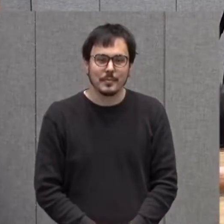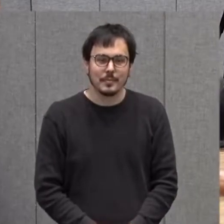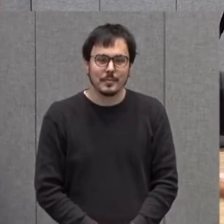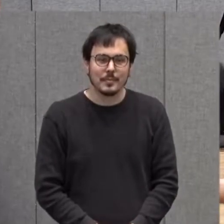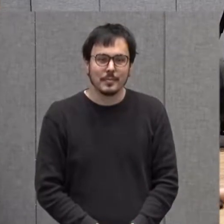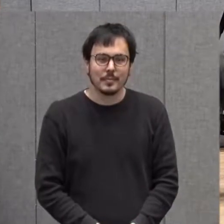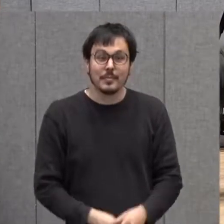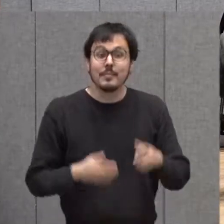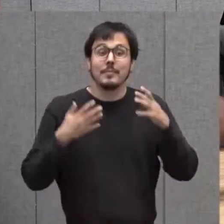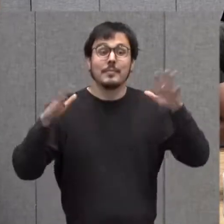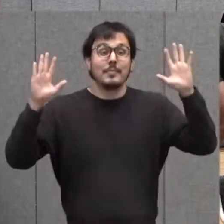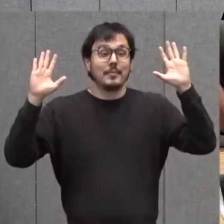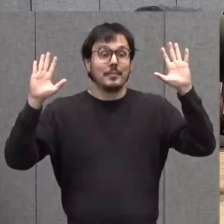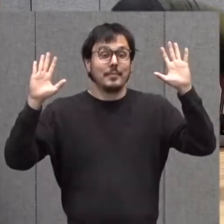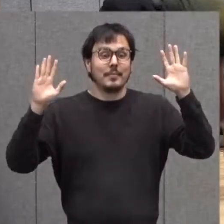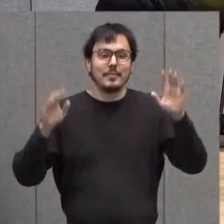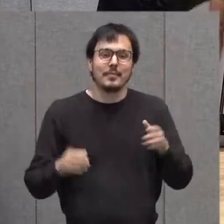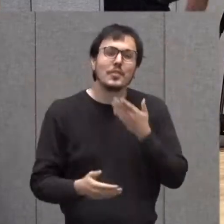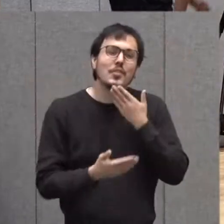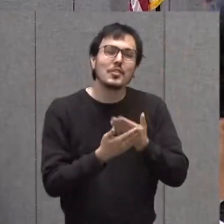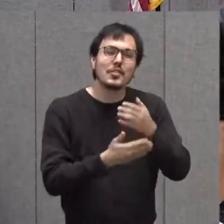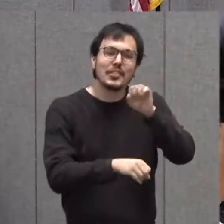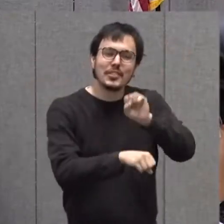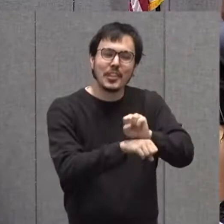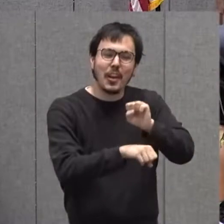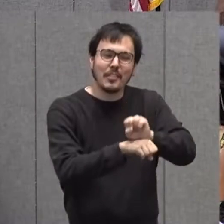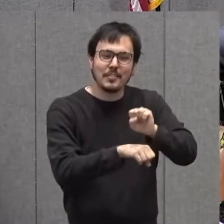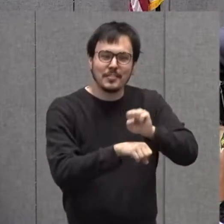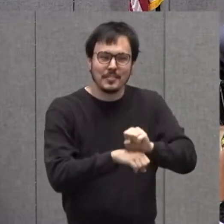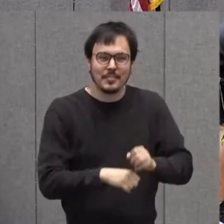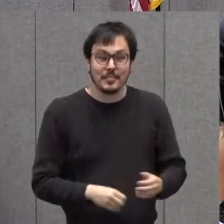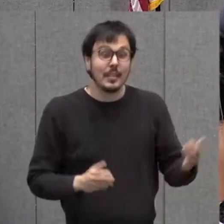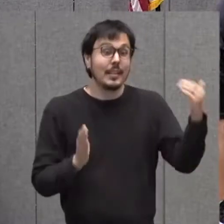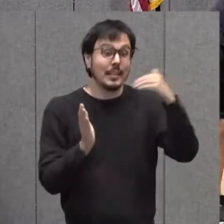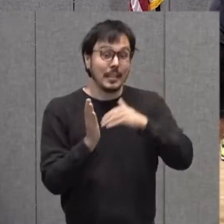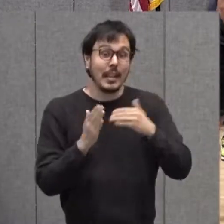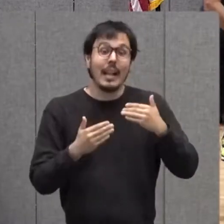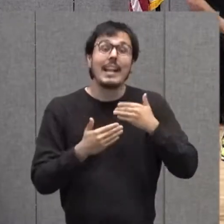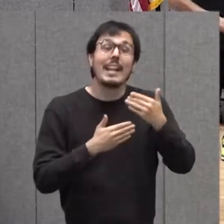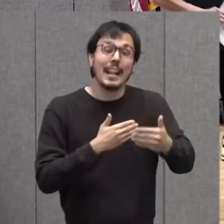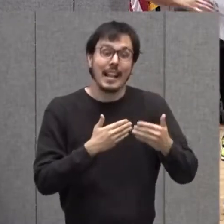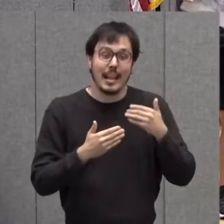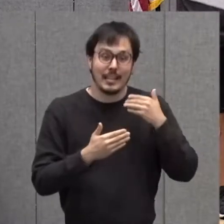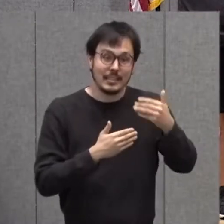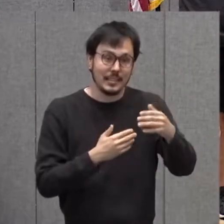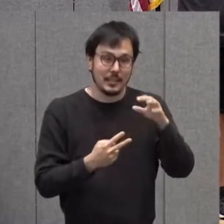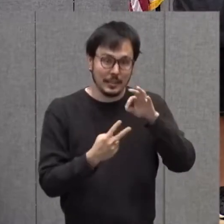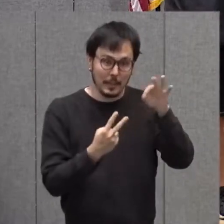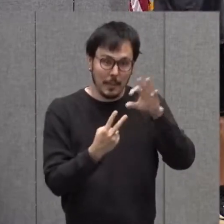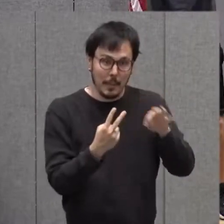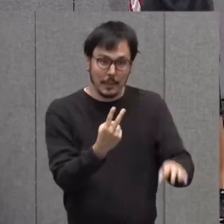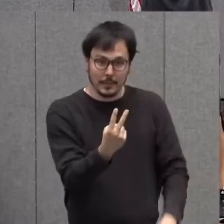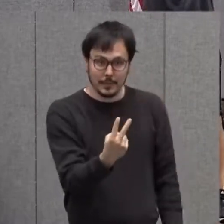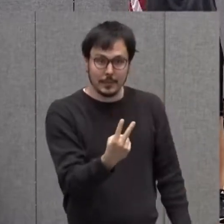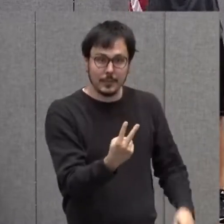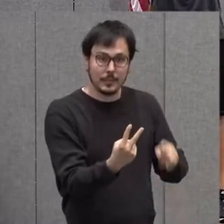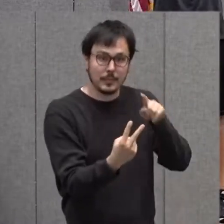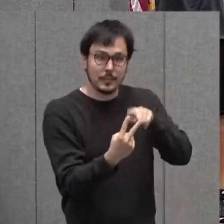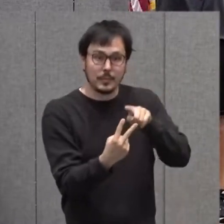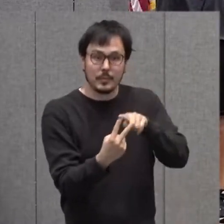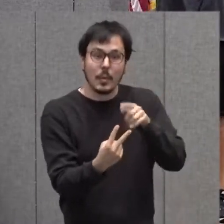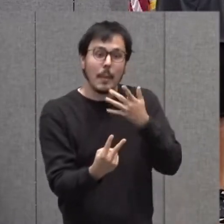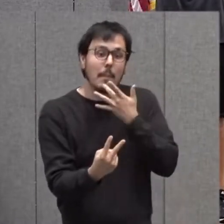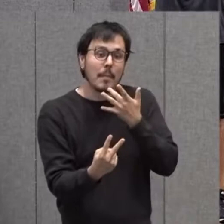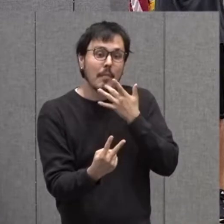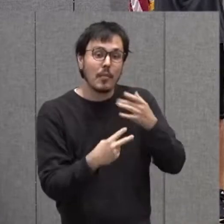Y terminamos. Muy bien. El que sigue, the next one. Si te gusta ir a la playa, if you'd rather